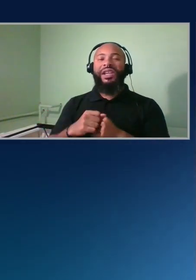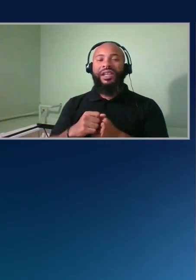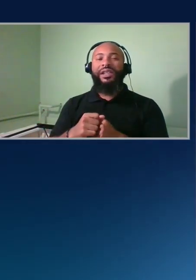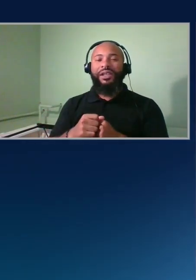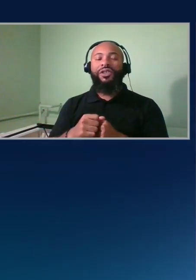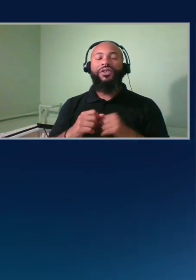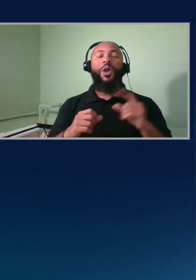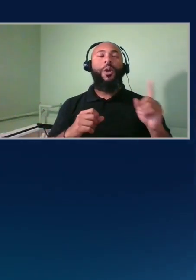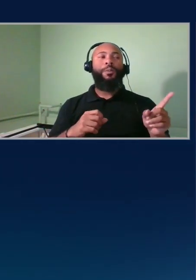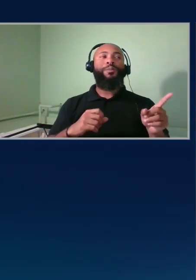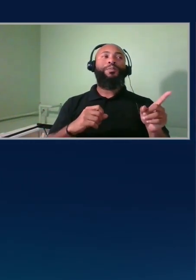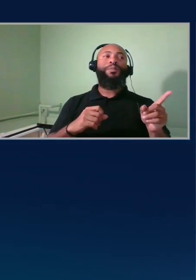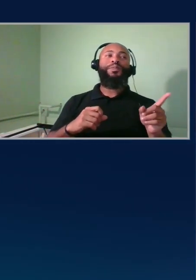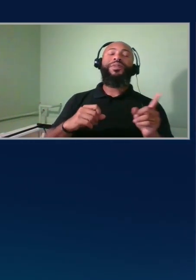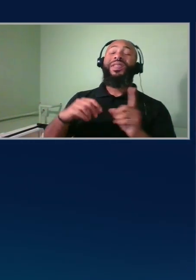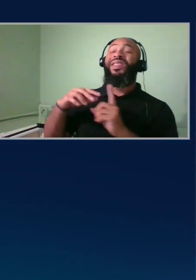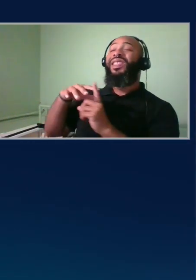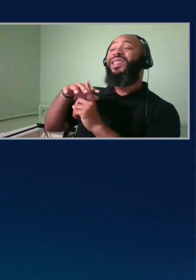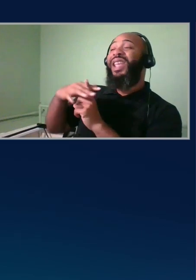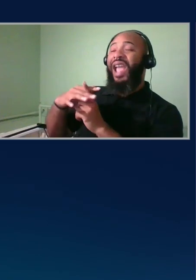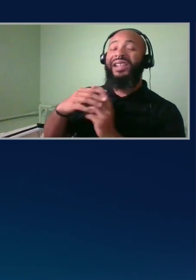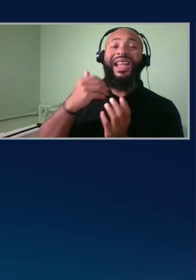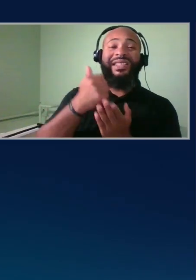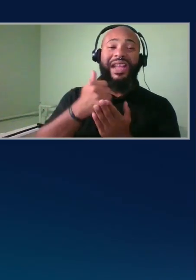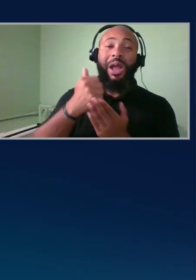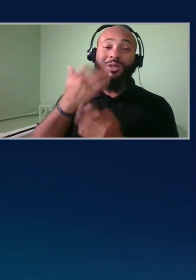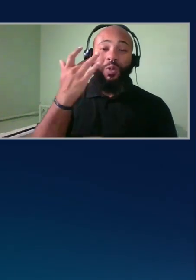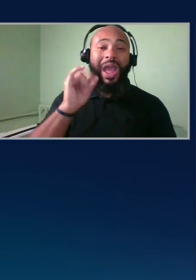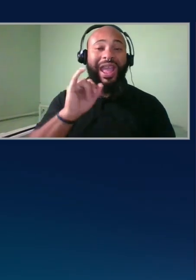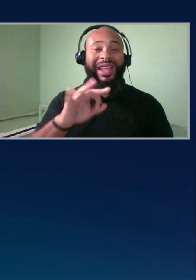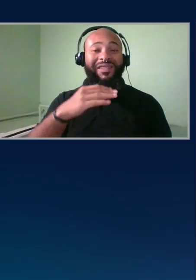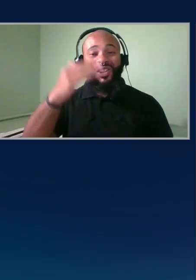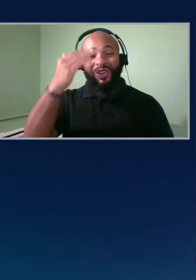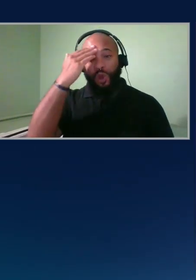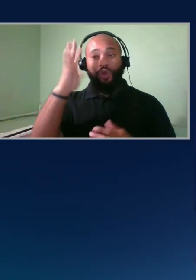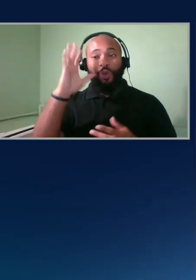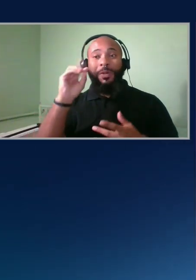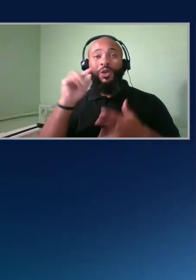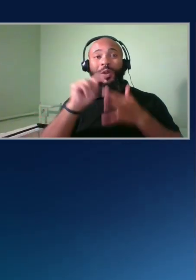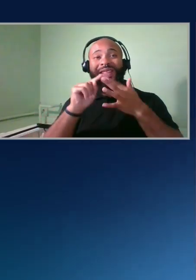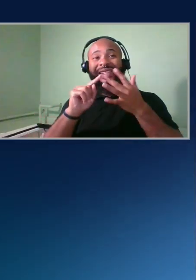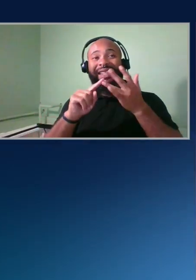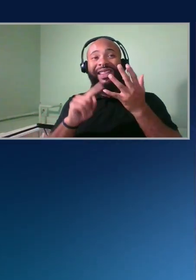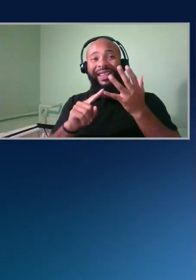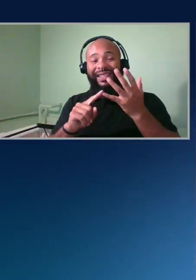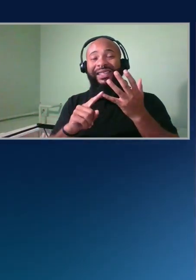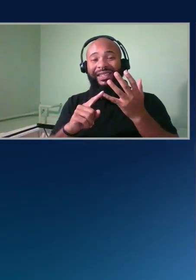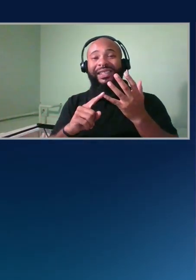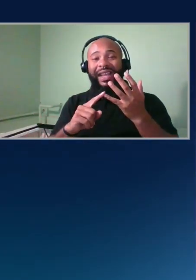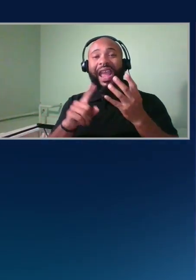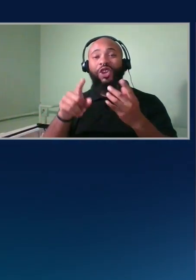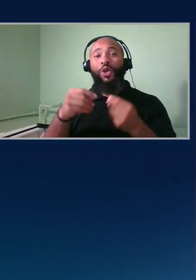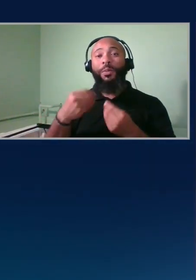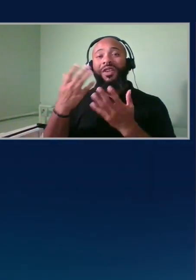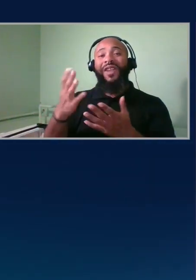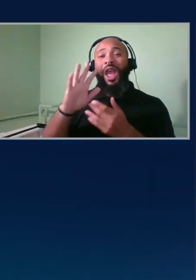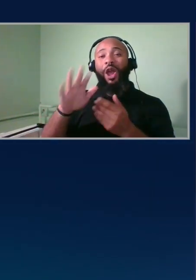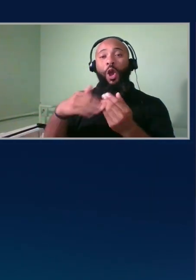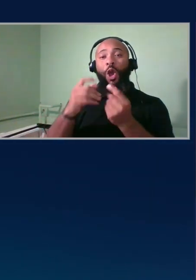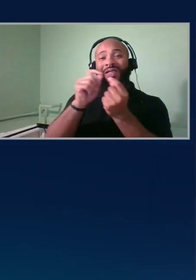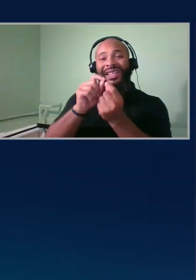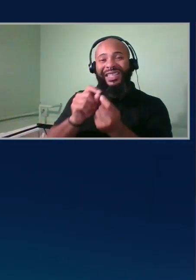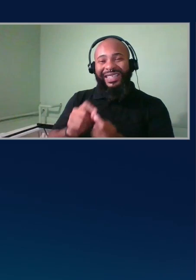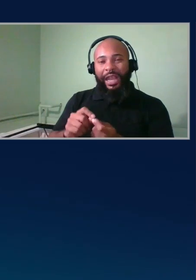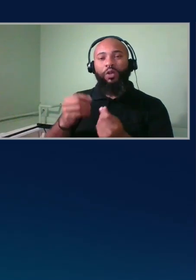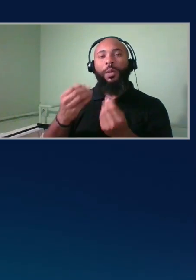because if it knows that you're going to be doing X, Y, and Z, then if you provide all those details, it'll give you the right code.